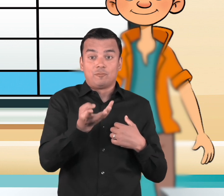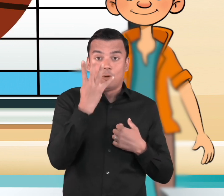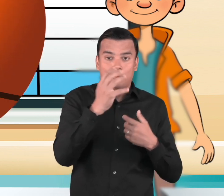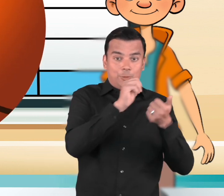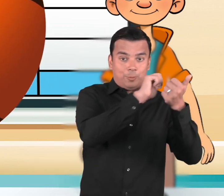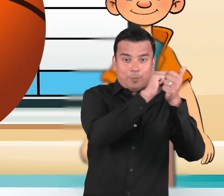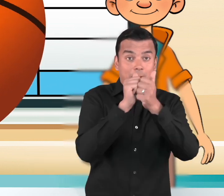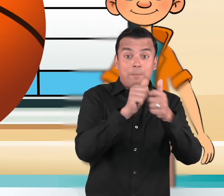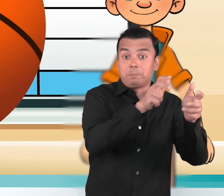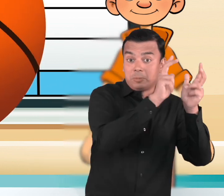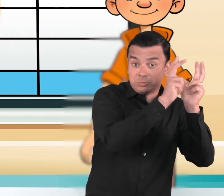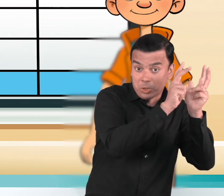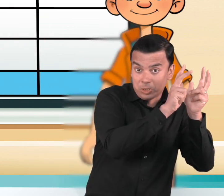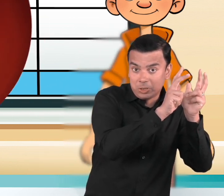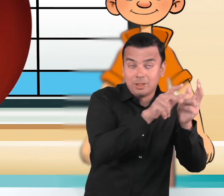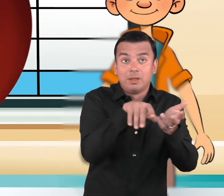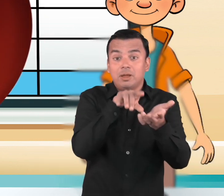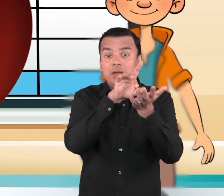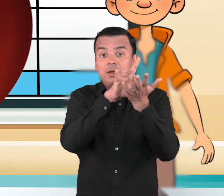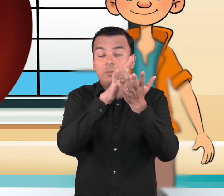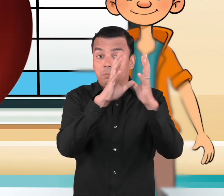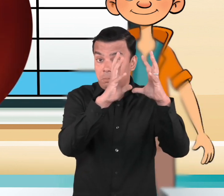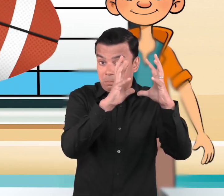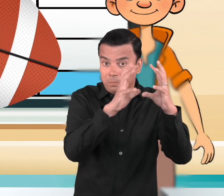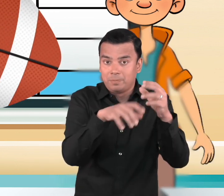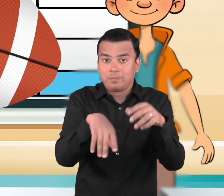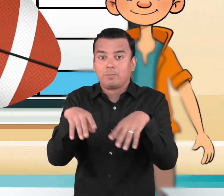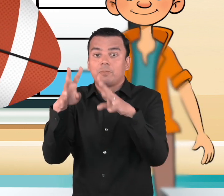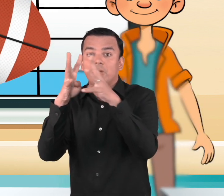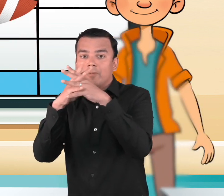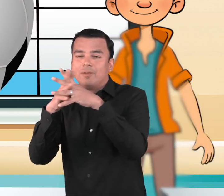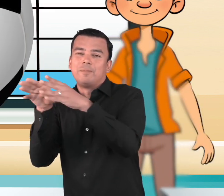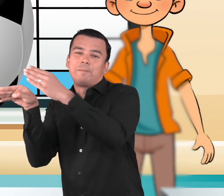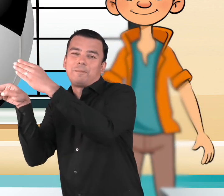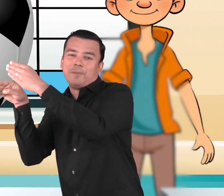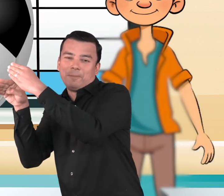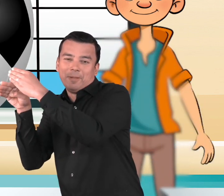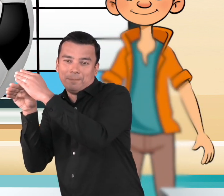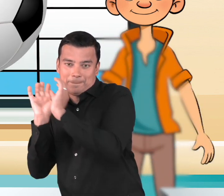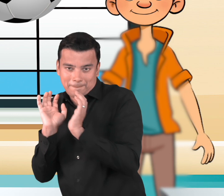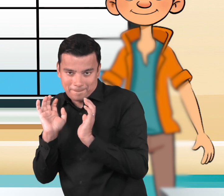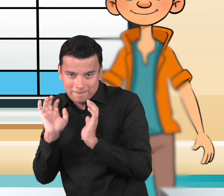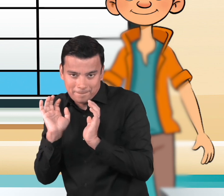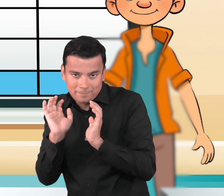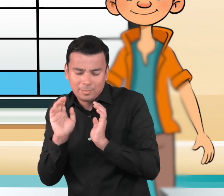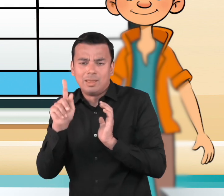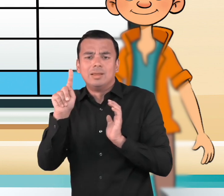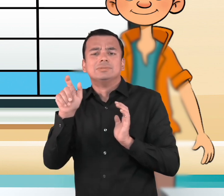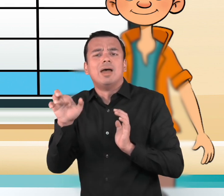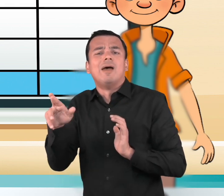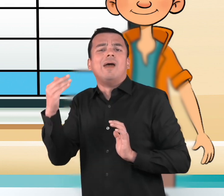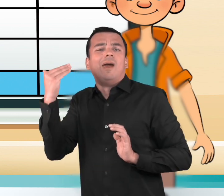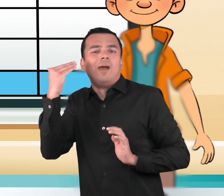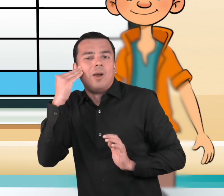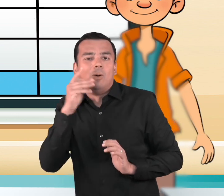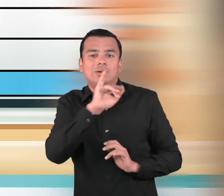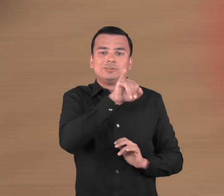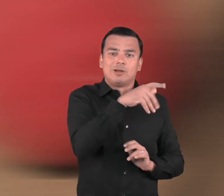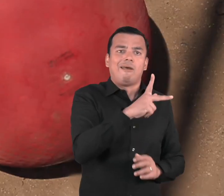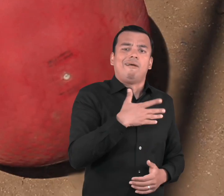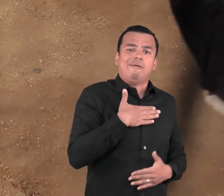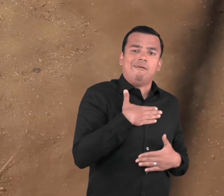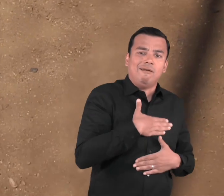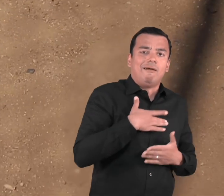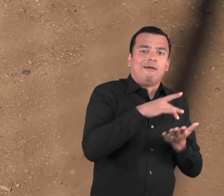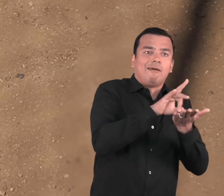sports to choose from: basketball, kickball, football, and soccer. Tyler knows that JK